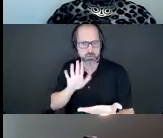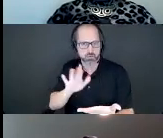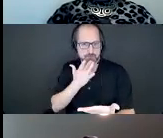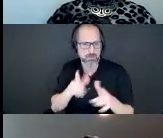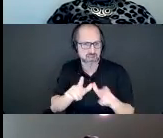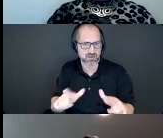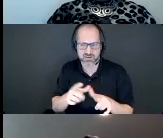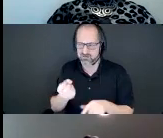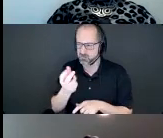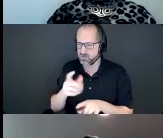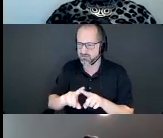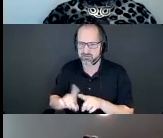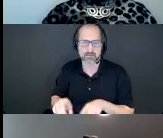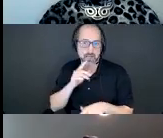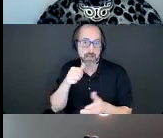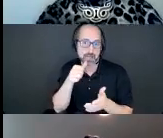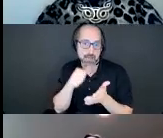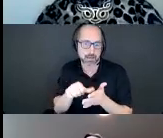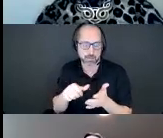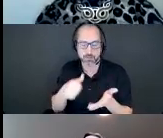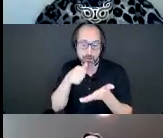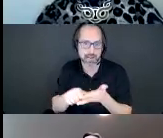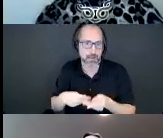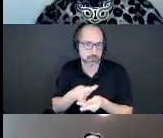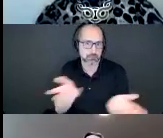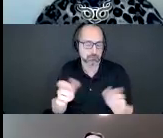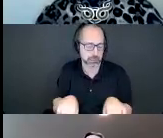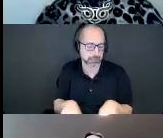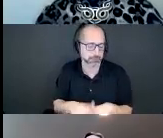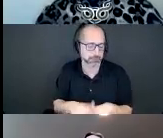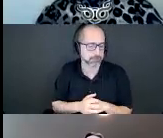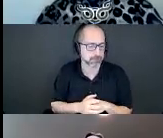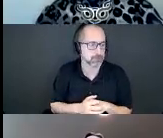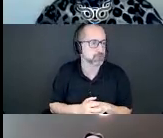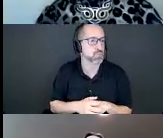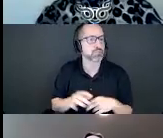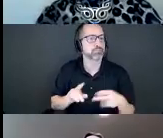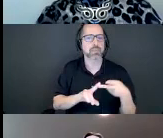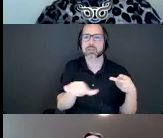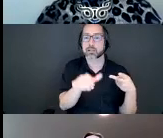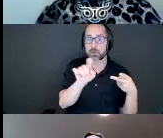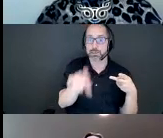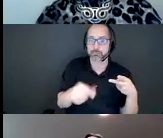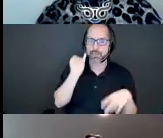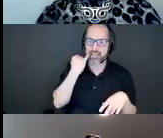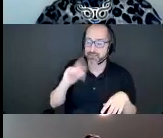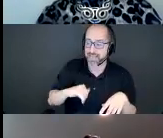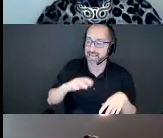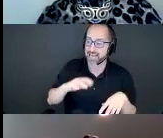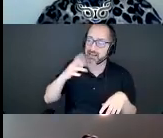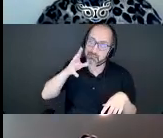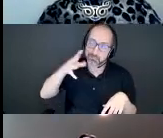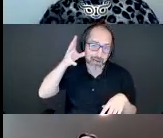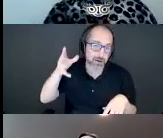a question that was just posted from Constance. If an older adult or parent is in denial of having a substance